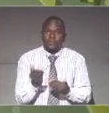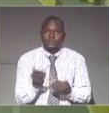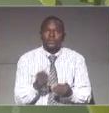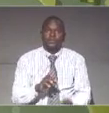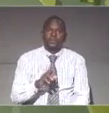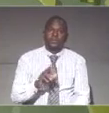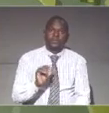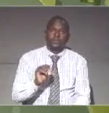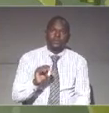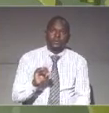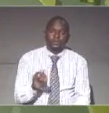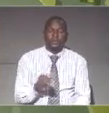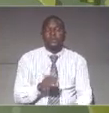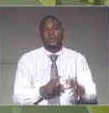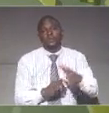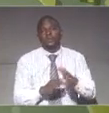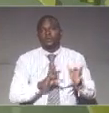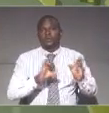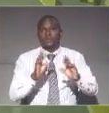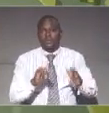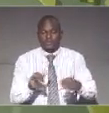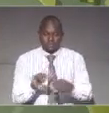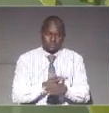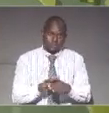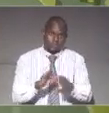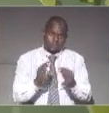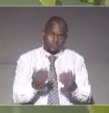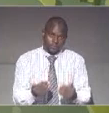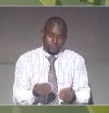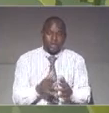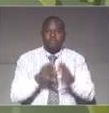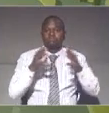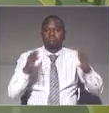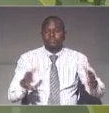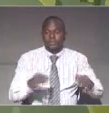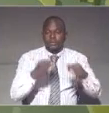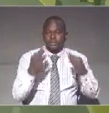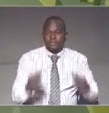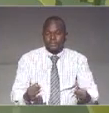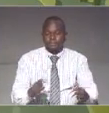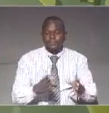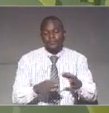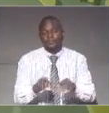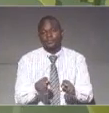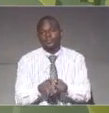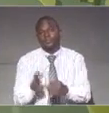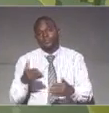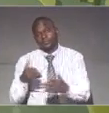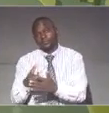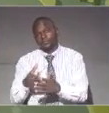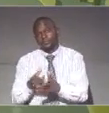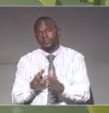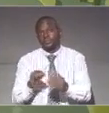Roma Limited is readied for the business as it expands on the production line, although impeded